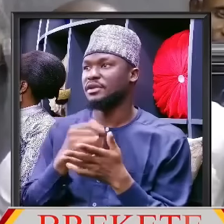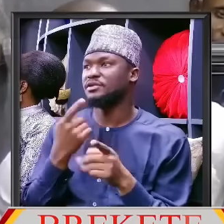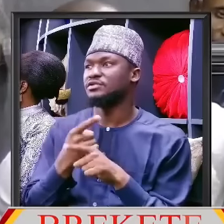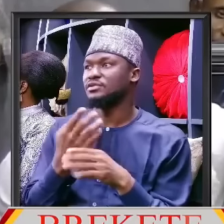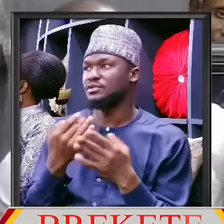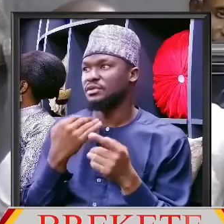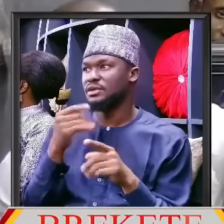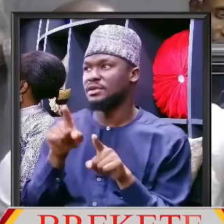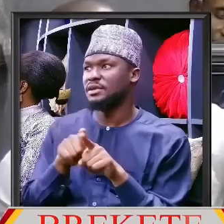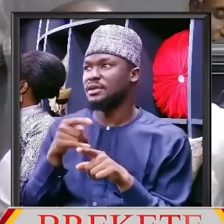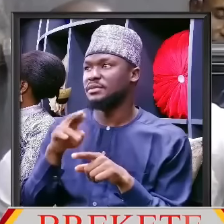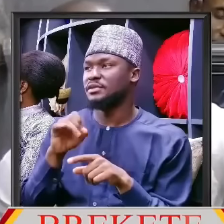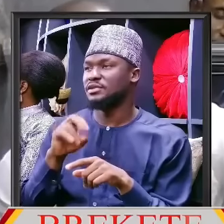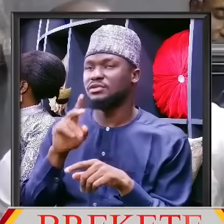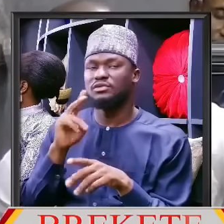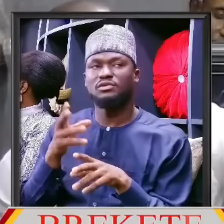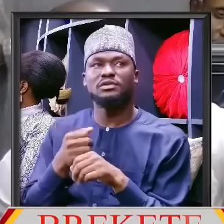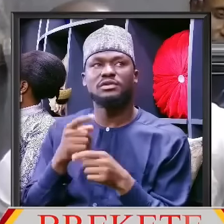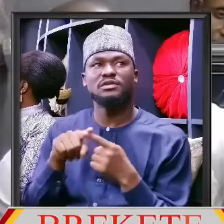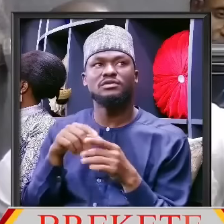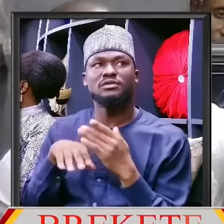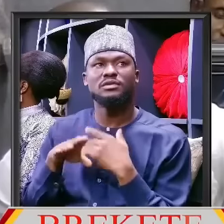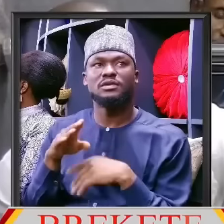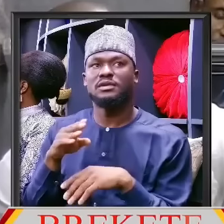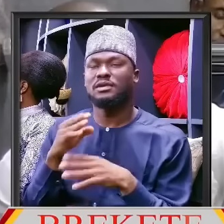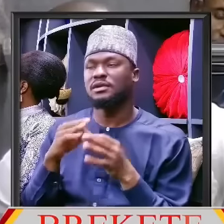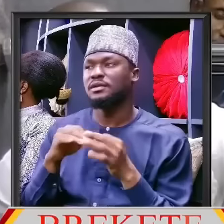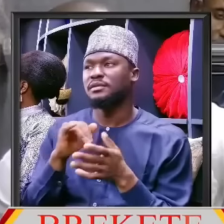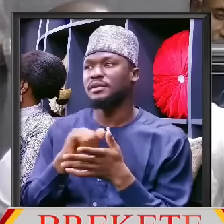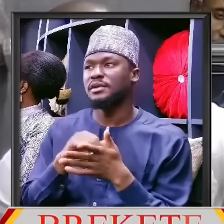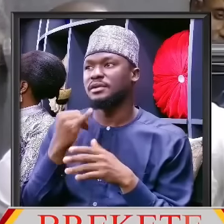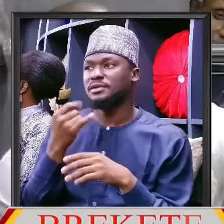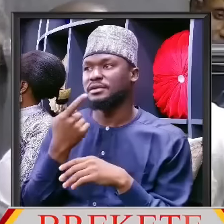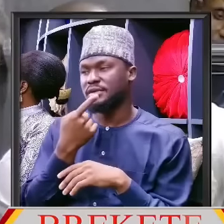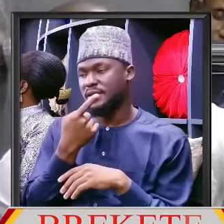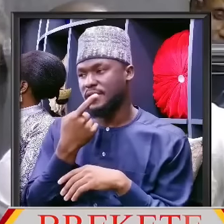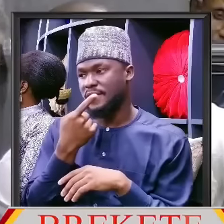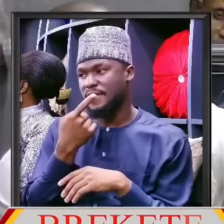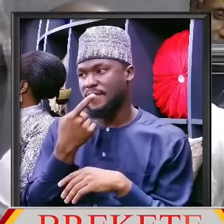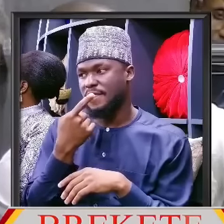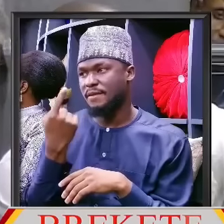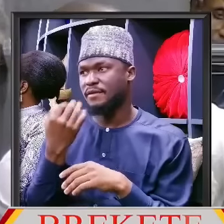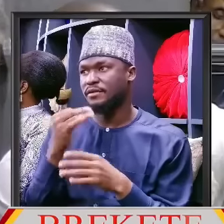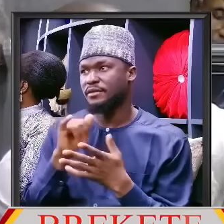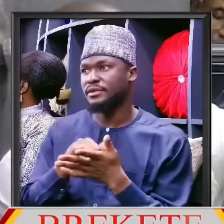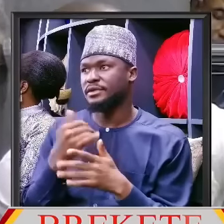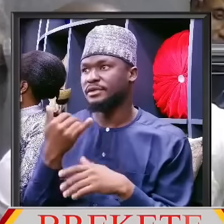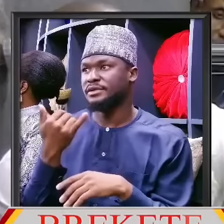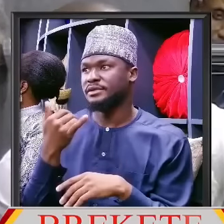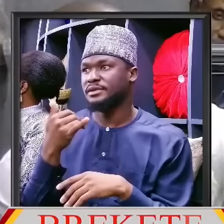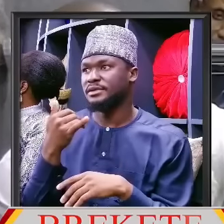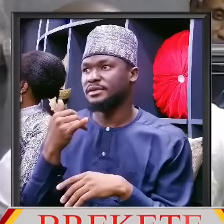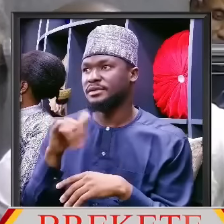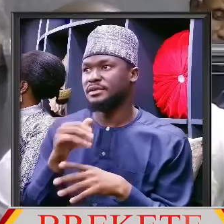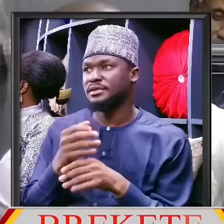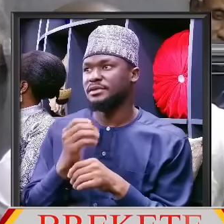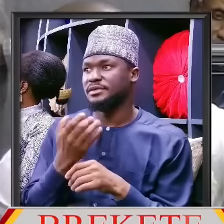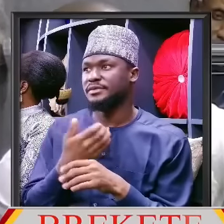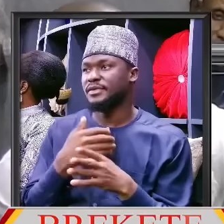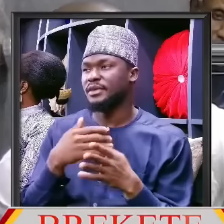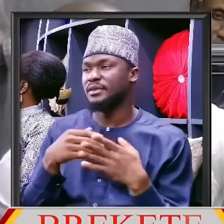in our pressure, they go take get them. No. Okay. It's not because of the evil take bring this matter up to